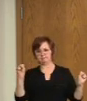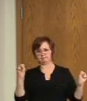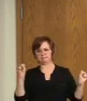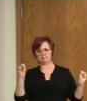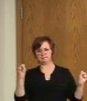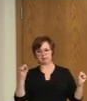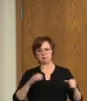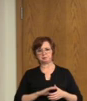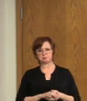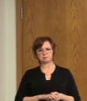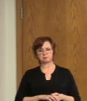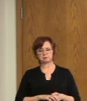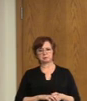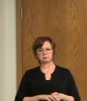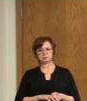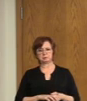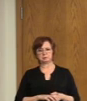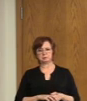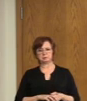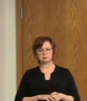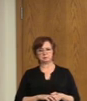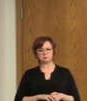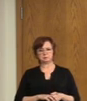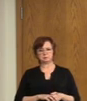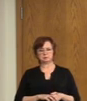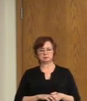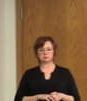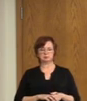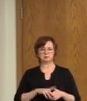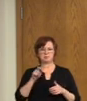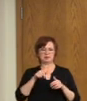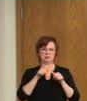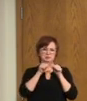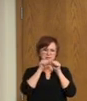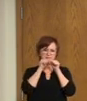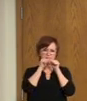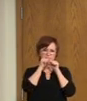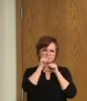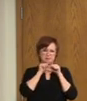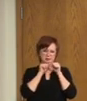can keep this over the next 2-3 weeks, we will be in a much better position in